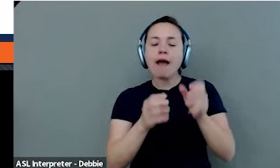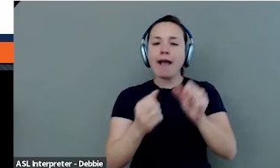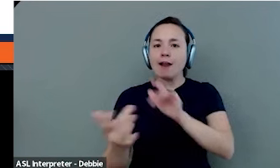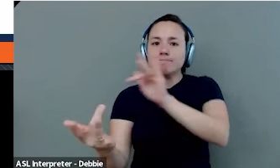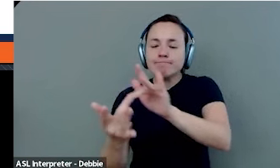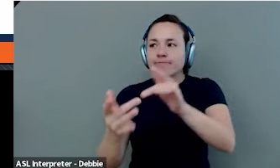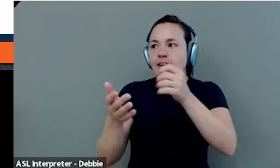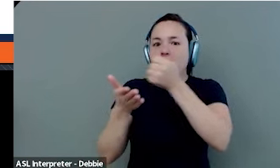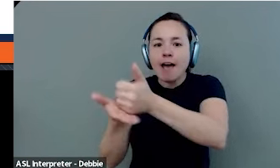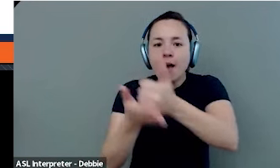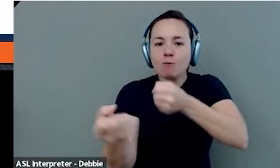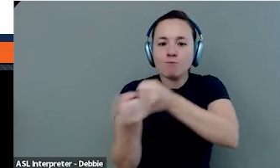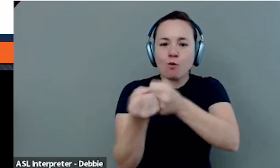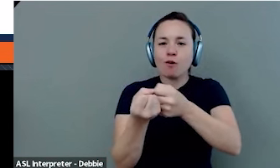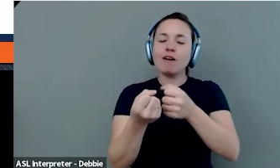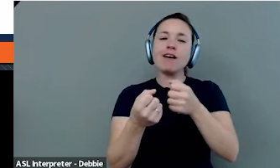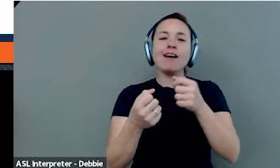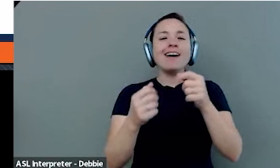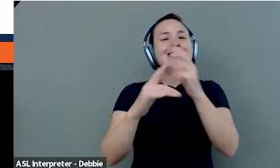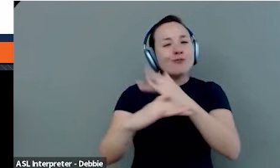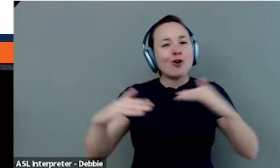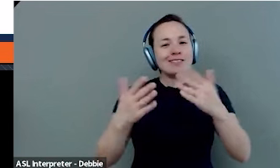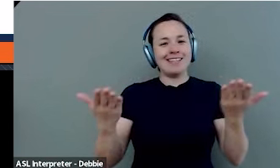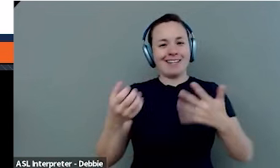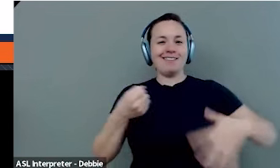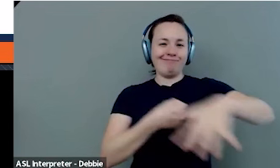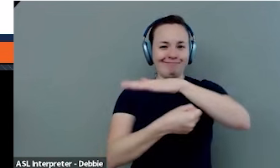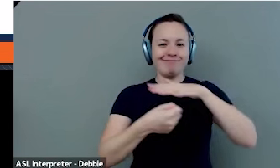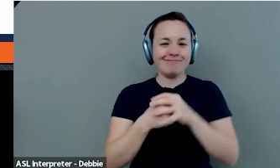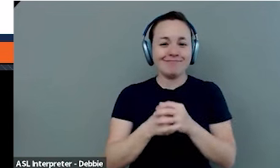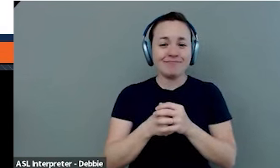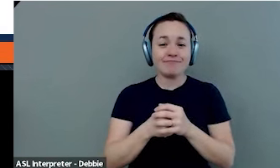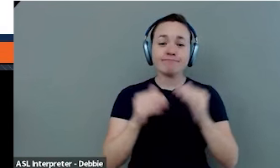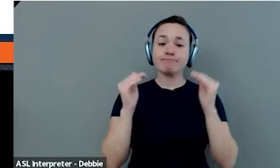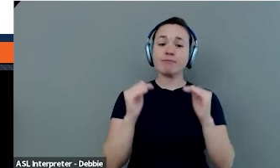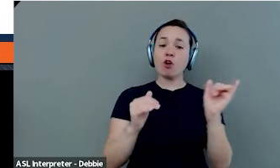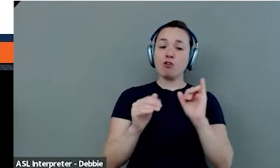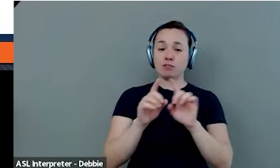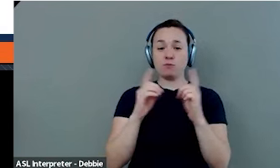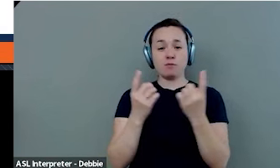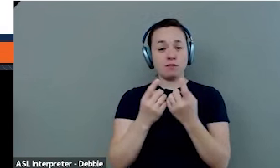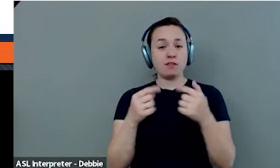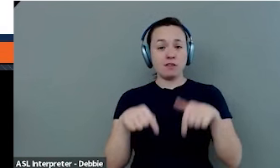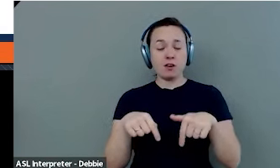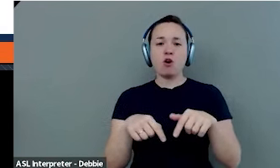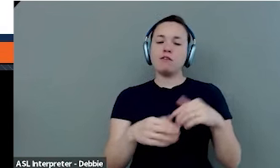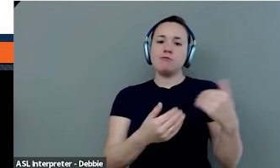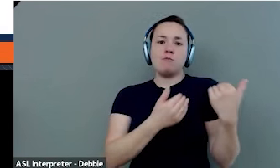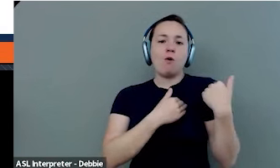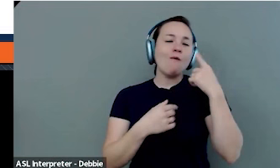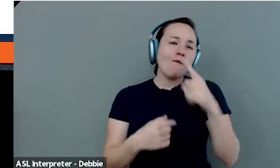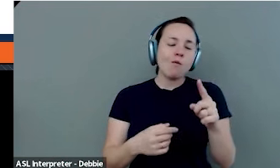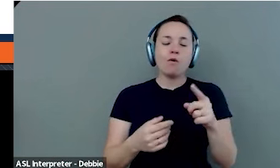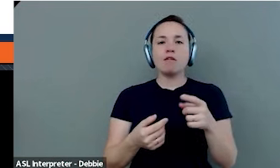County. Our mandated services in the Registrar of Voters Department is responsible for providing